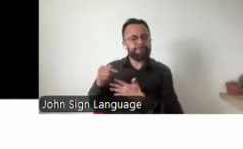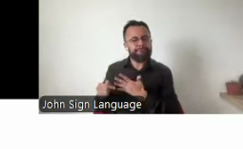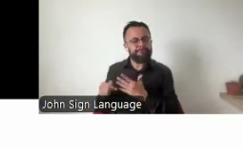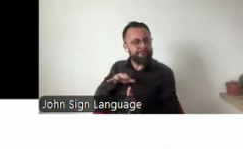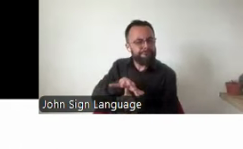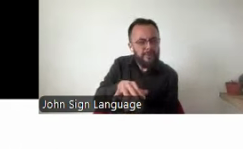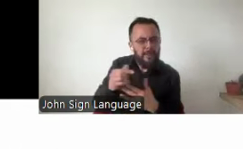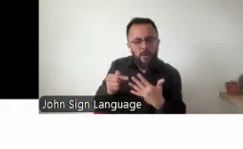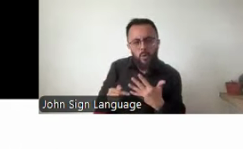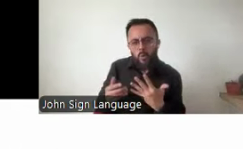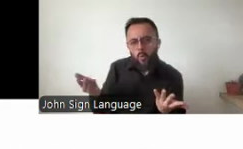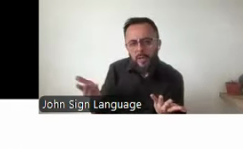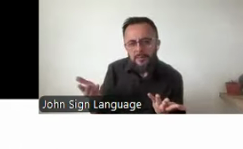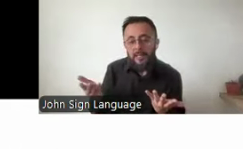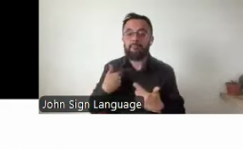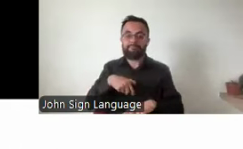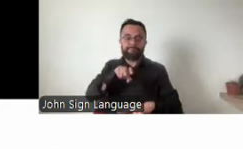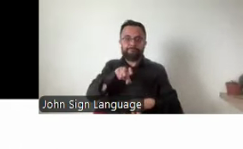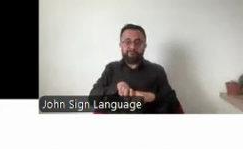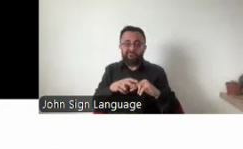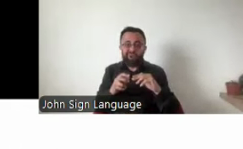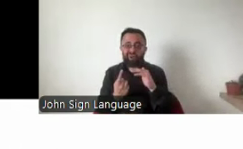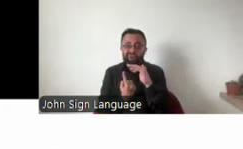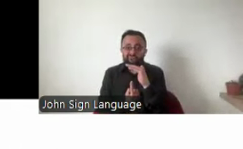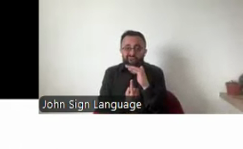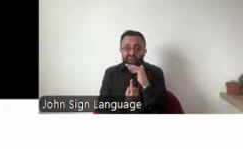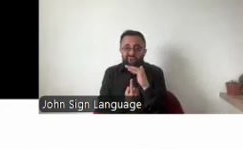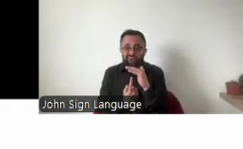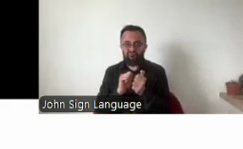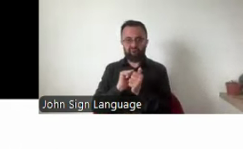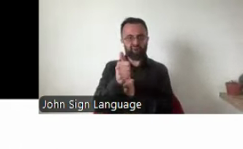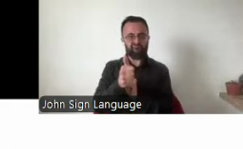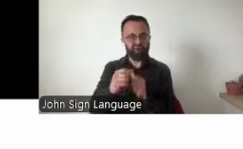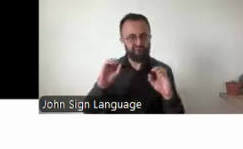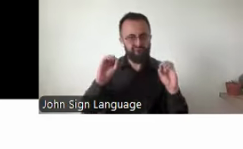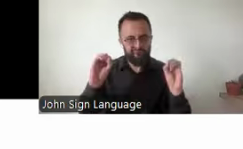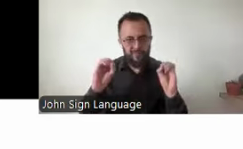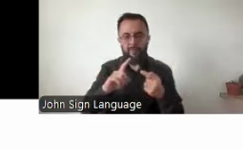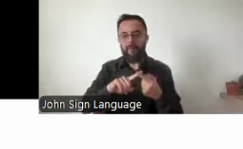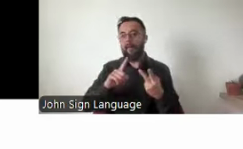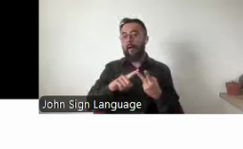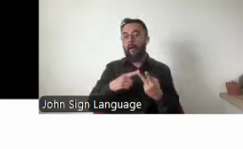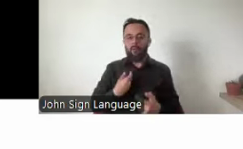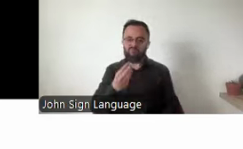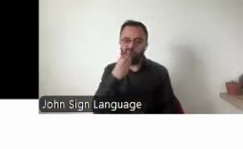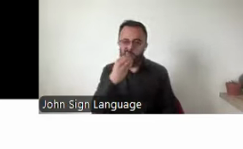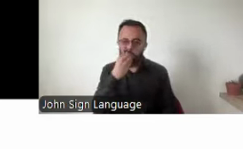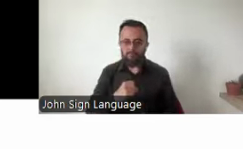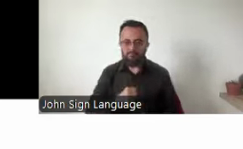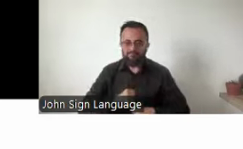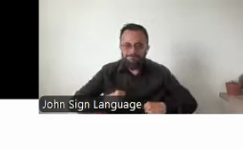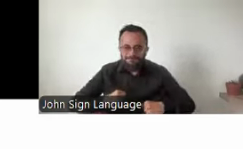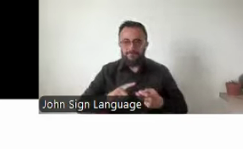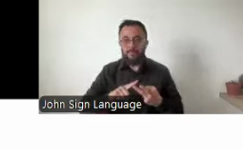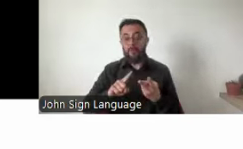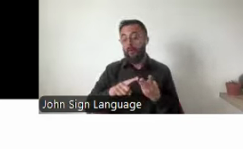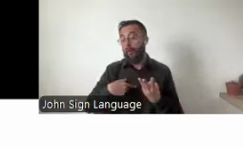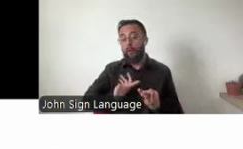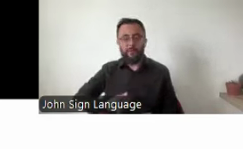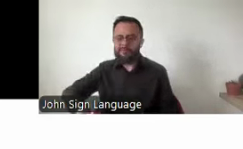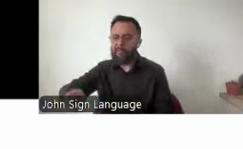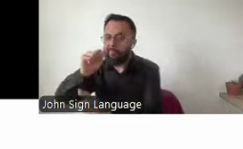or abuse of alcohol or other dangerous substances. All of this, again, we have noticed through